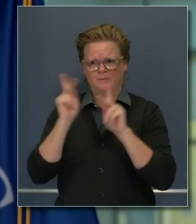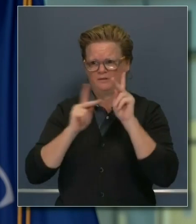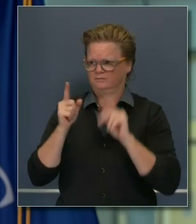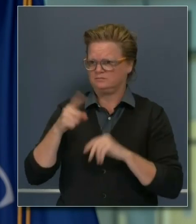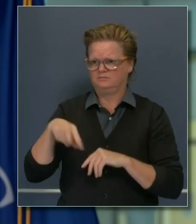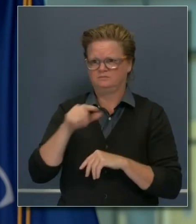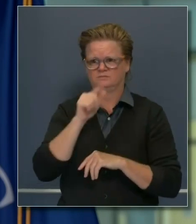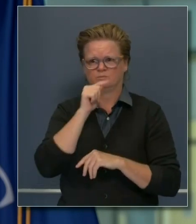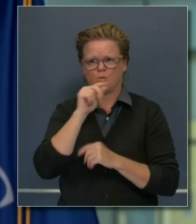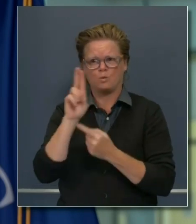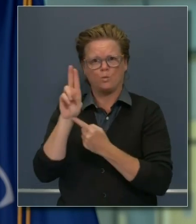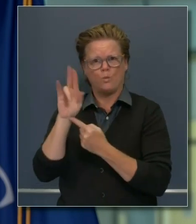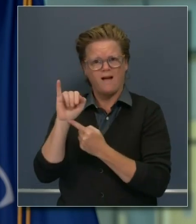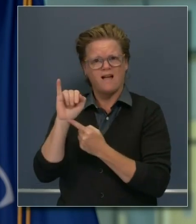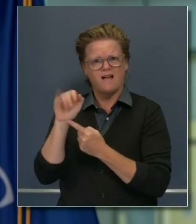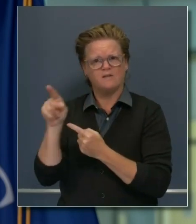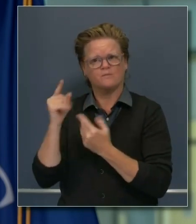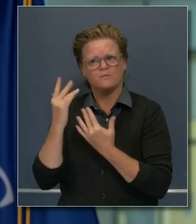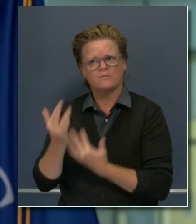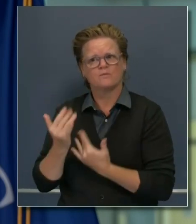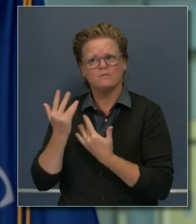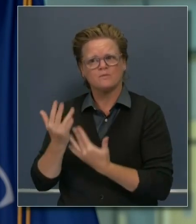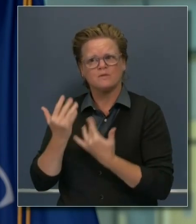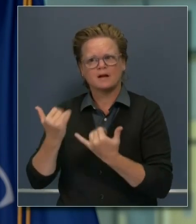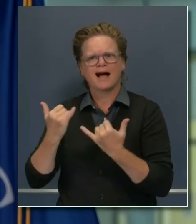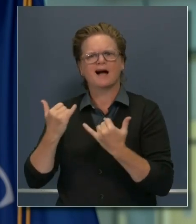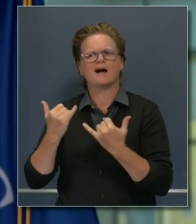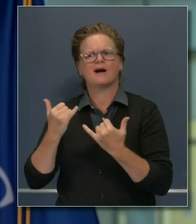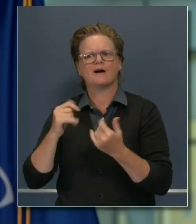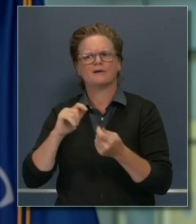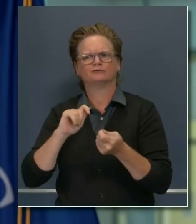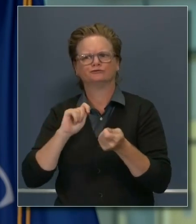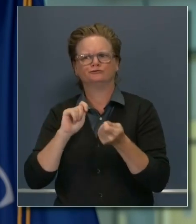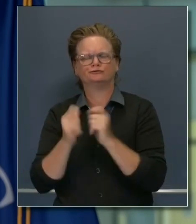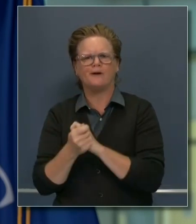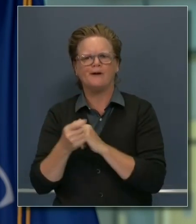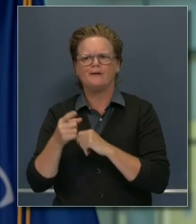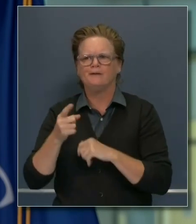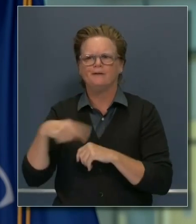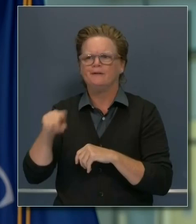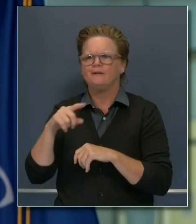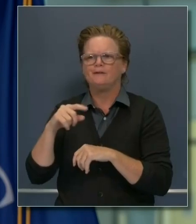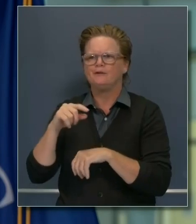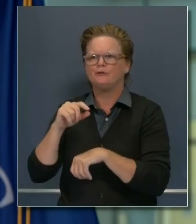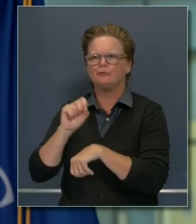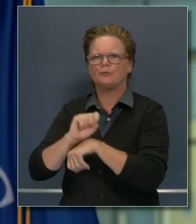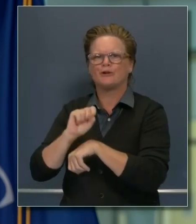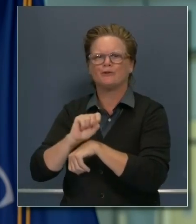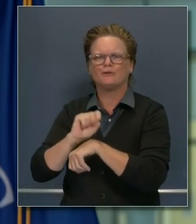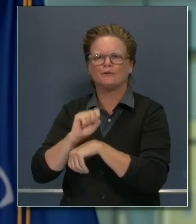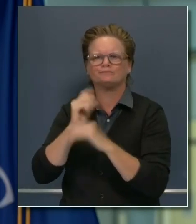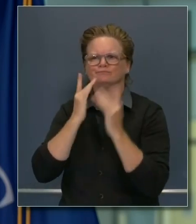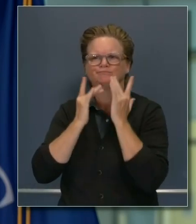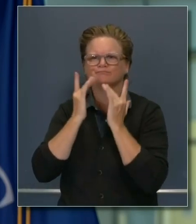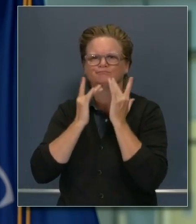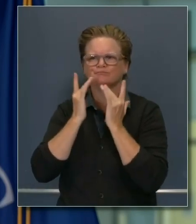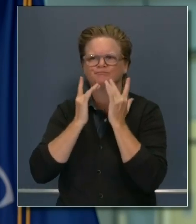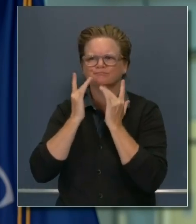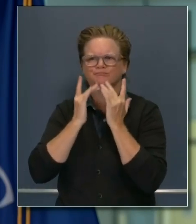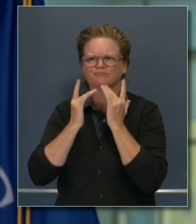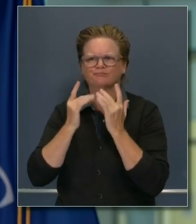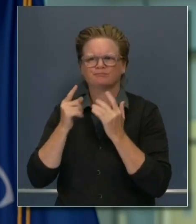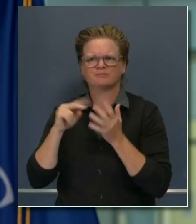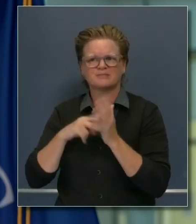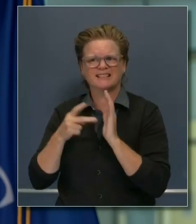or furloughs during those 2 weeks can actually see any income coming in? You mentioned they wouldn't have to wait those 60 days, but